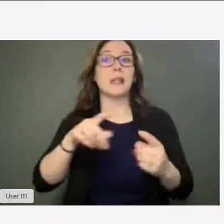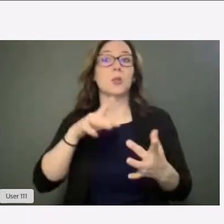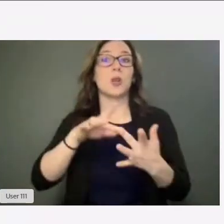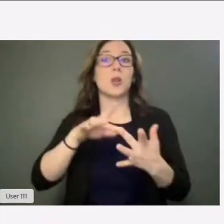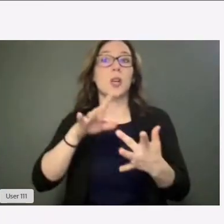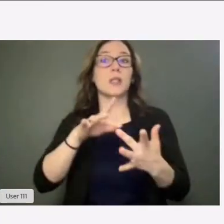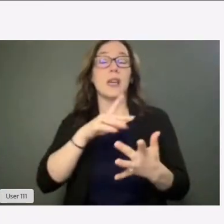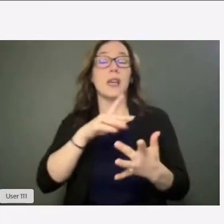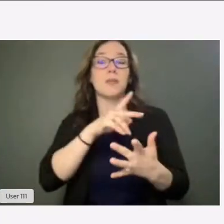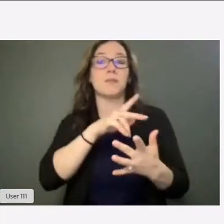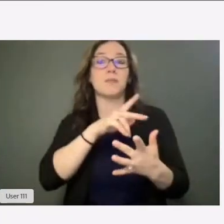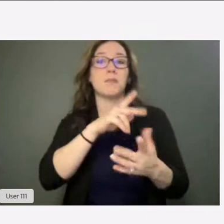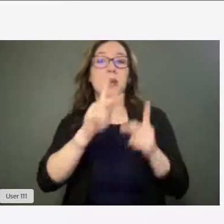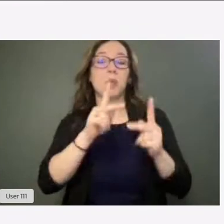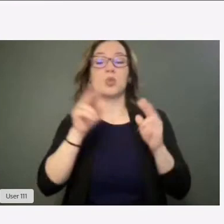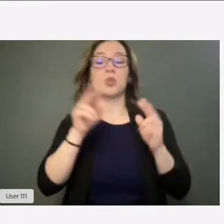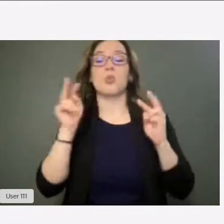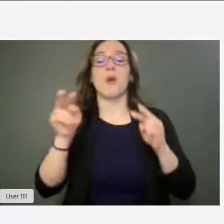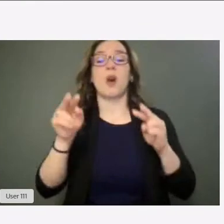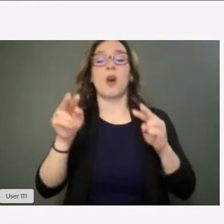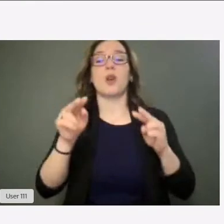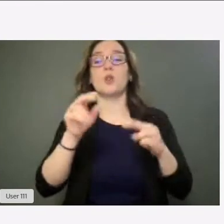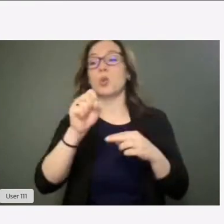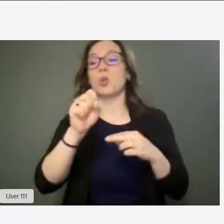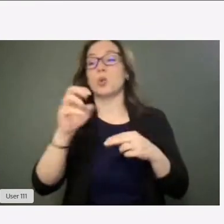platforms for terrorist posts?